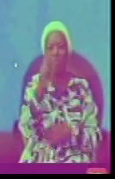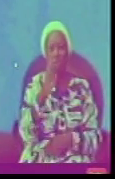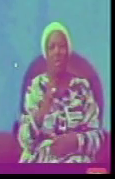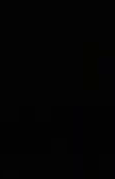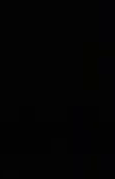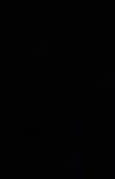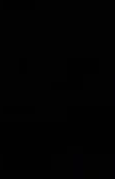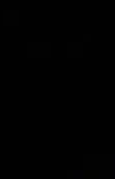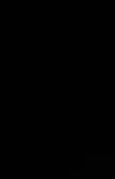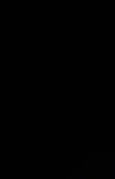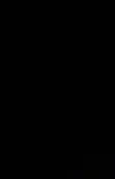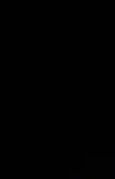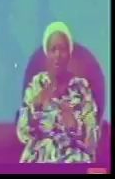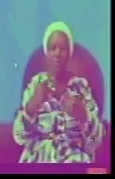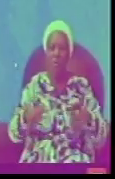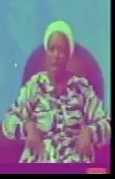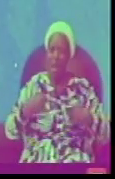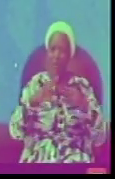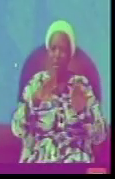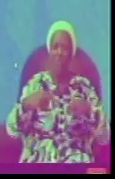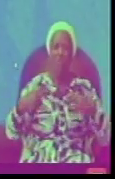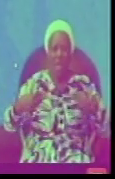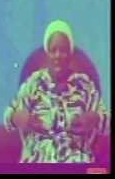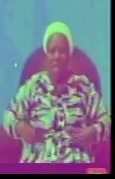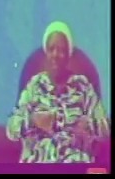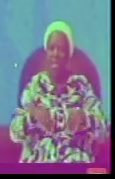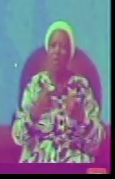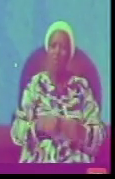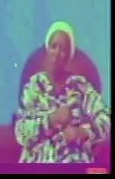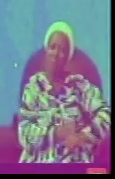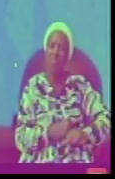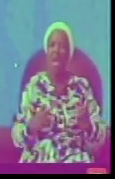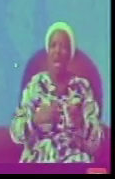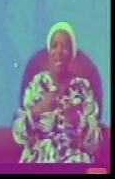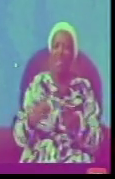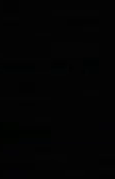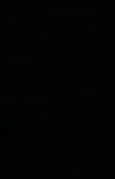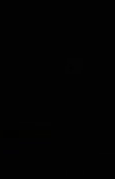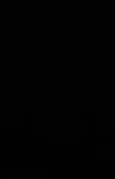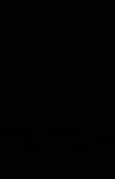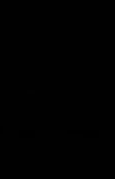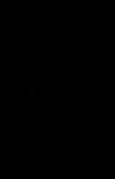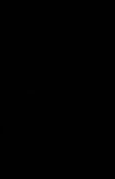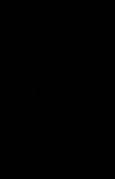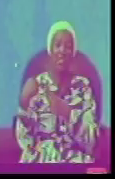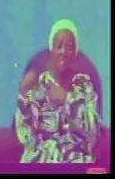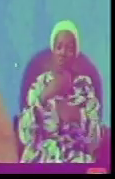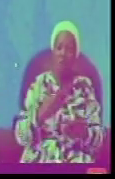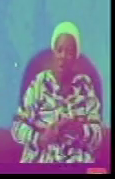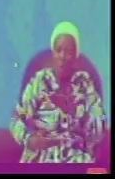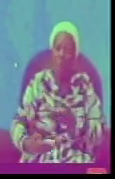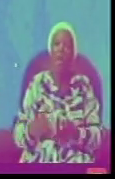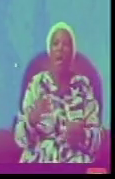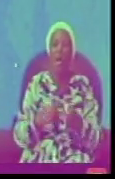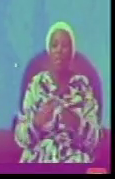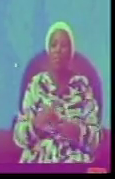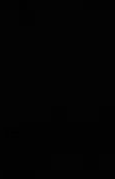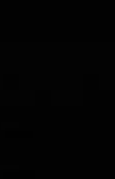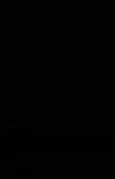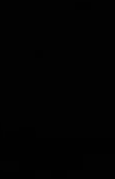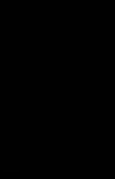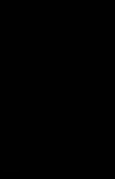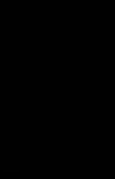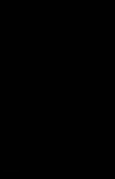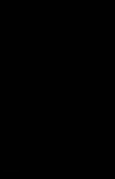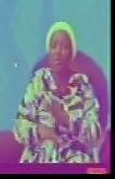thank God? He created you. He gave you life. He gave you health. He gave you sustenance. He's been taking care